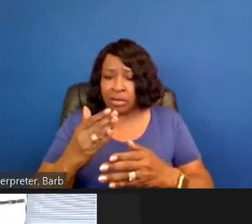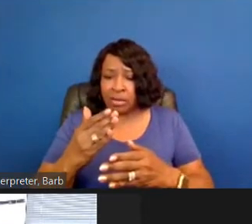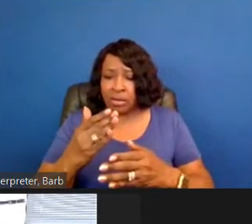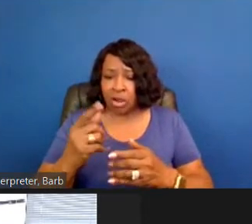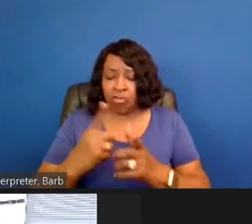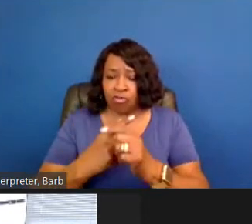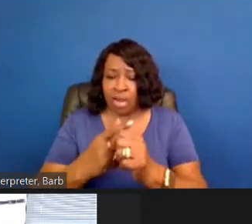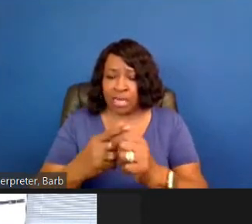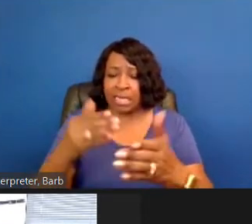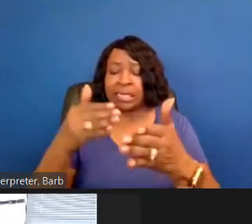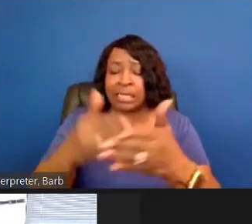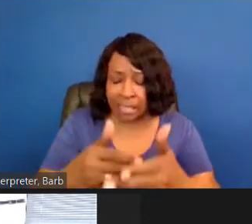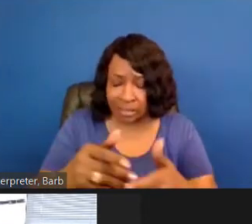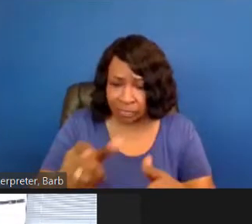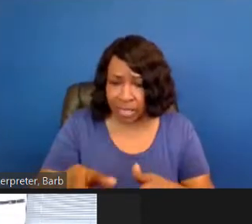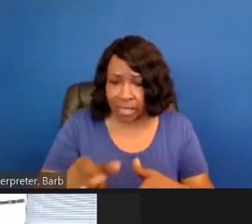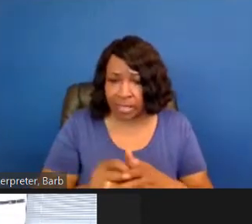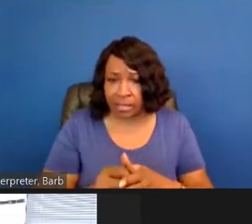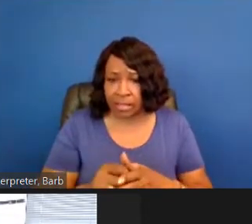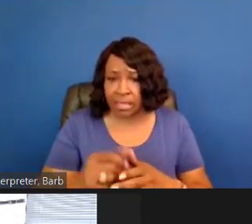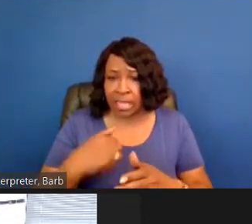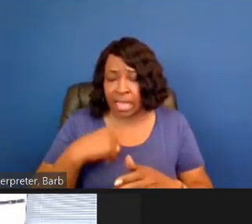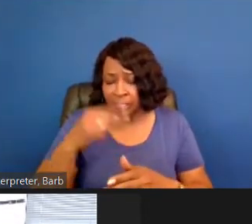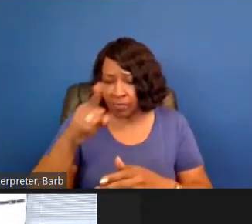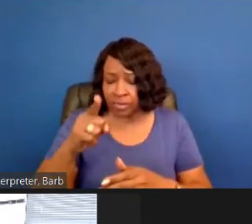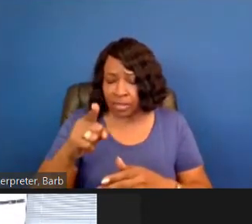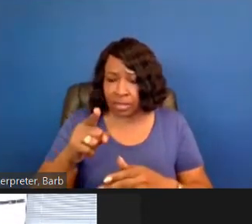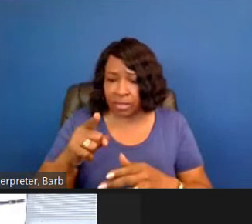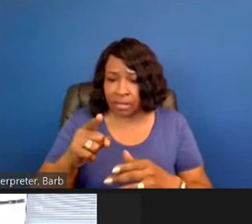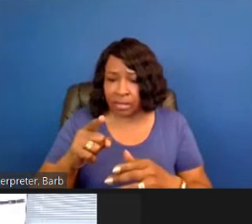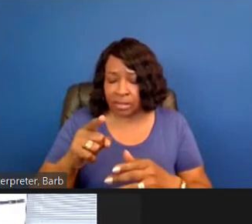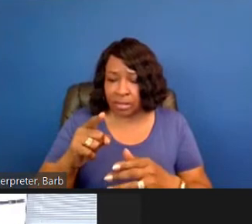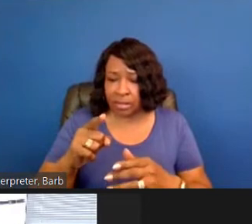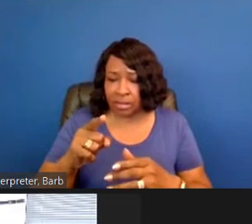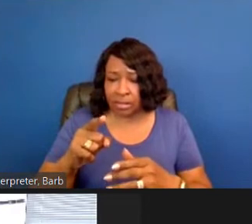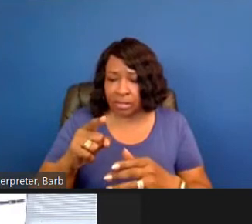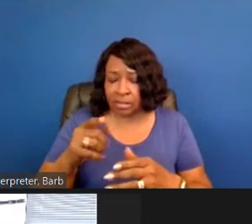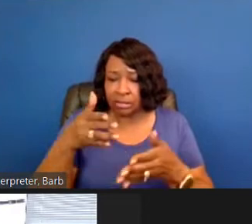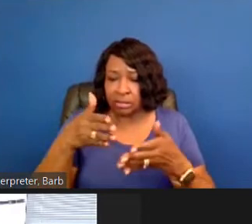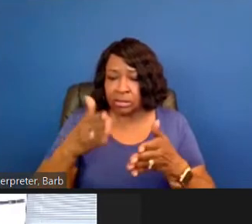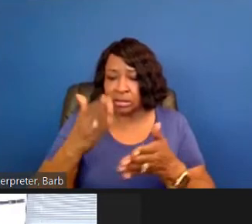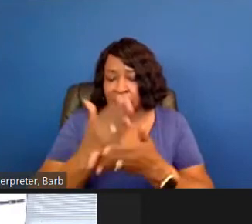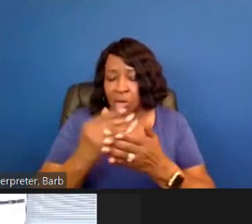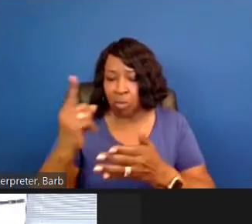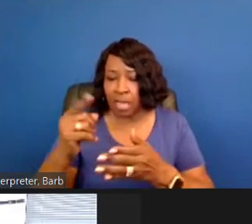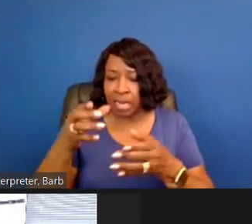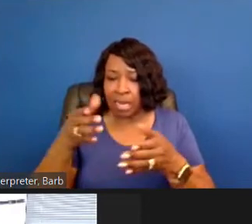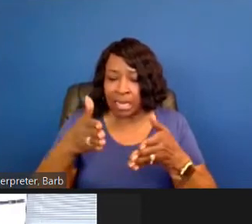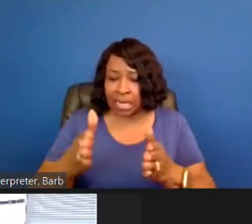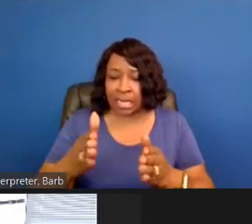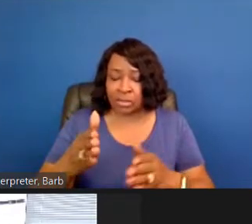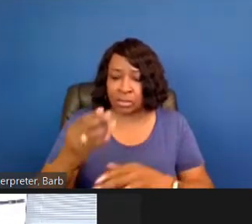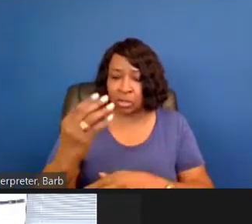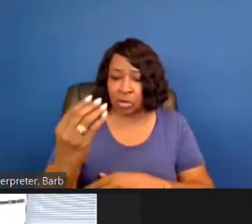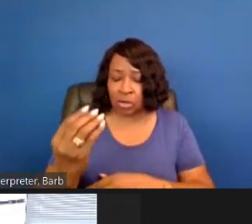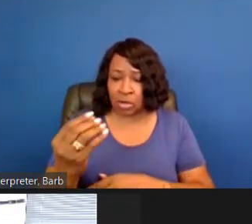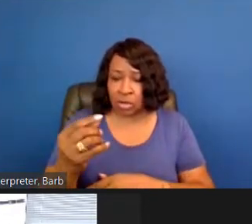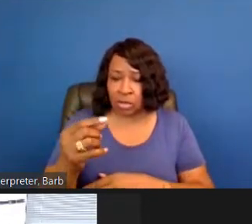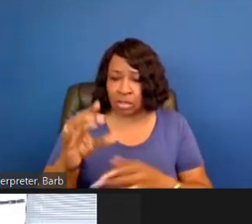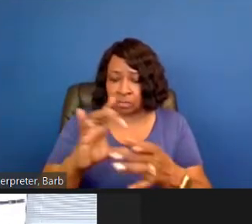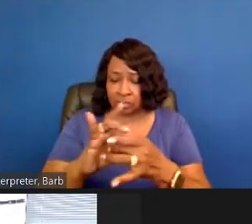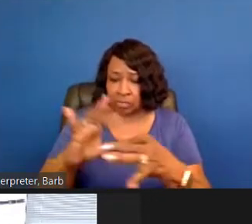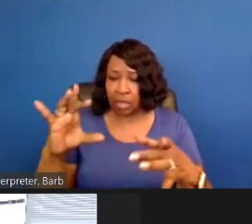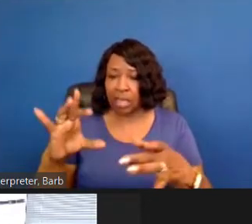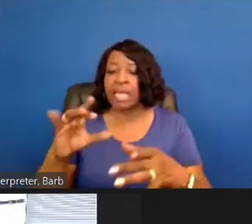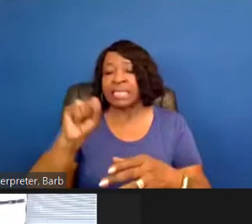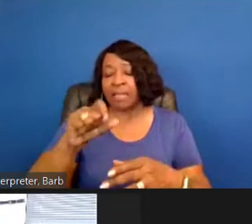spring loaded so that they'll, as soon as someone lets go, they'll go back, they'll fold up back in place? Yeah, they are spring loaded.